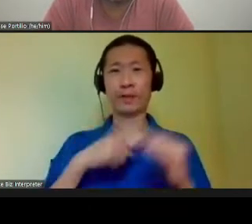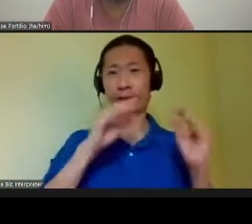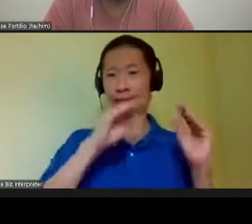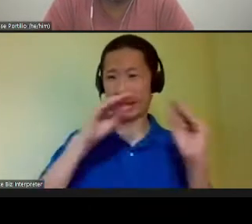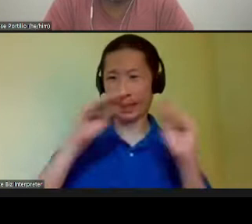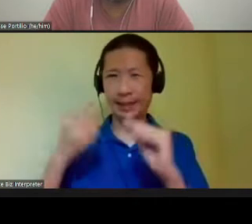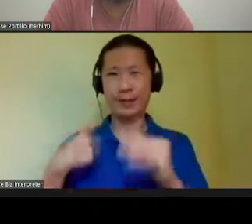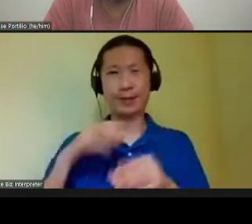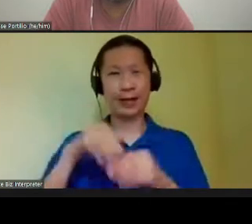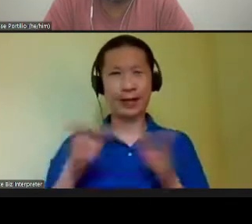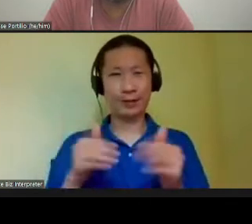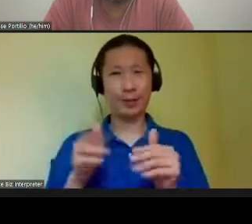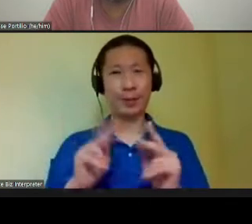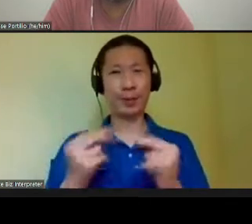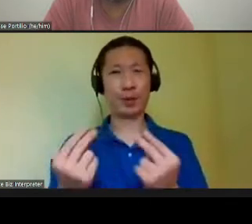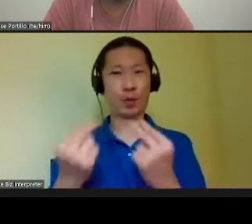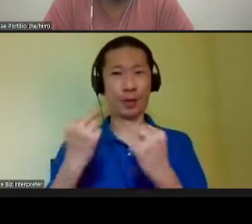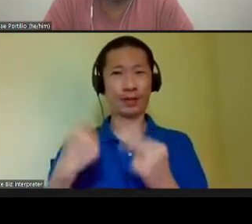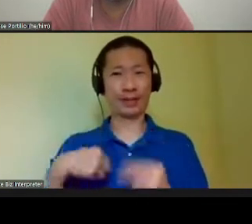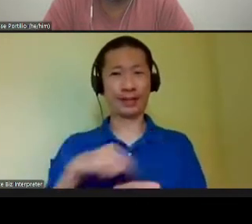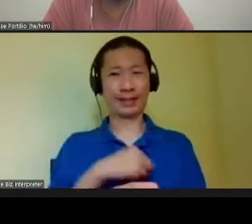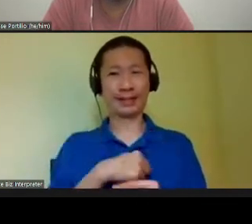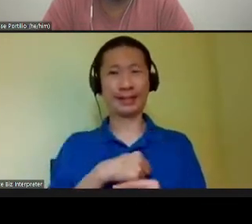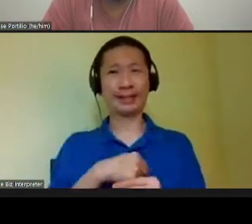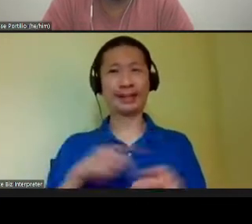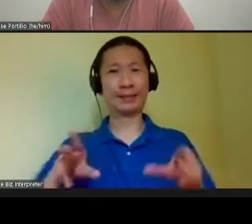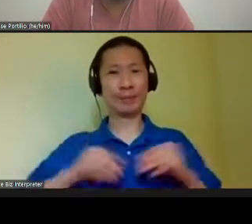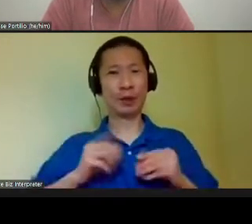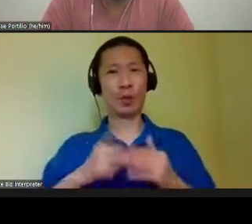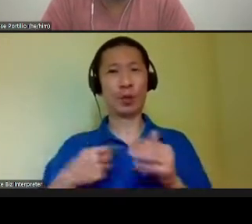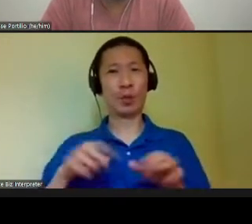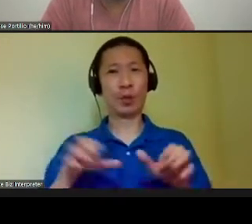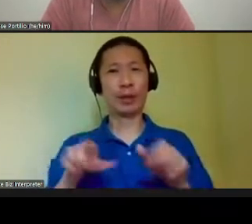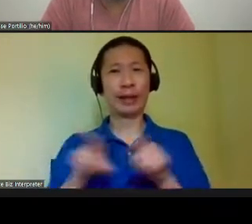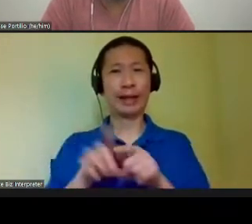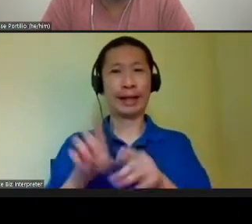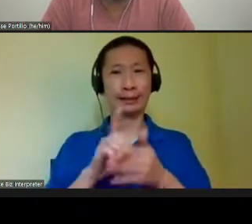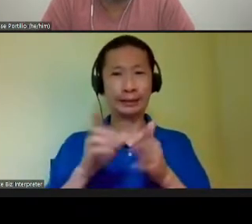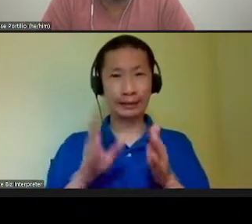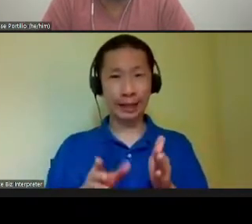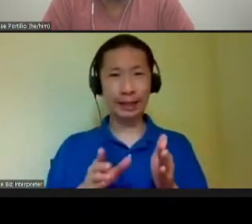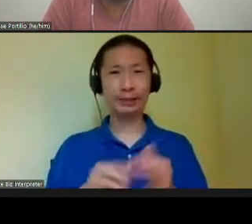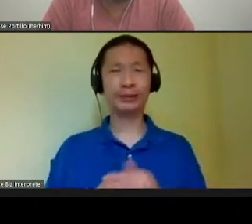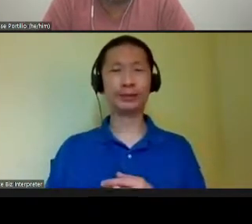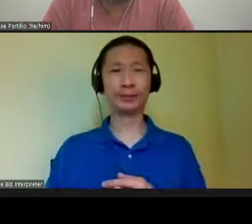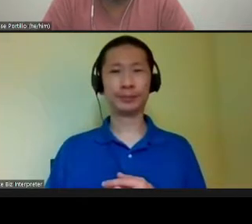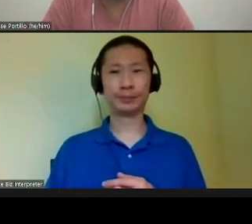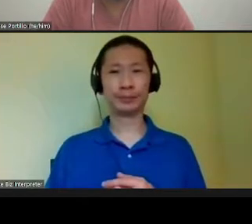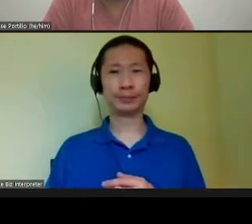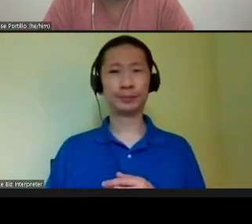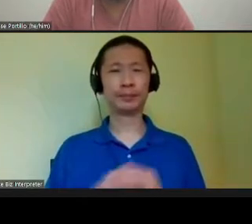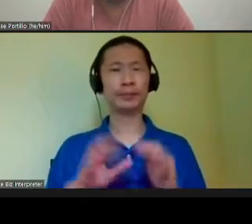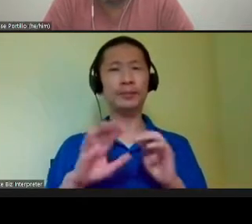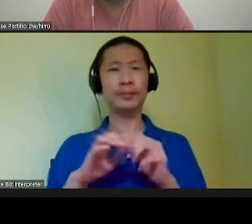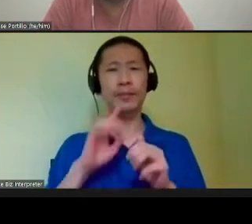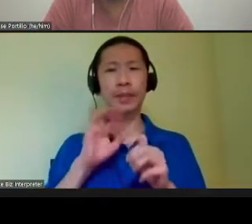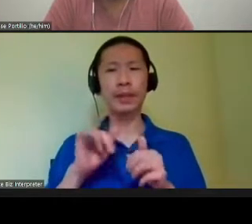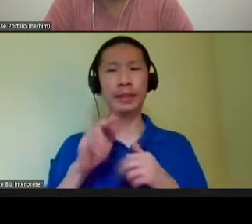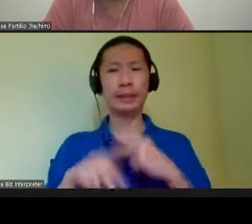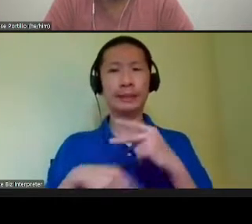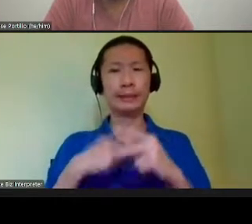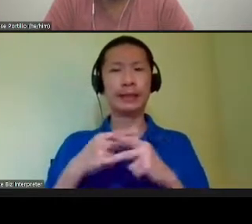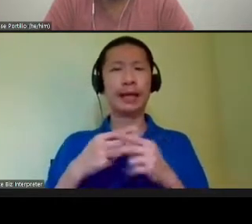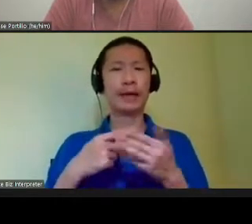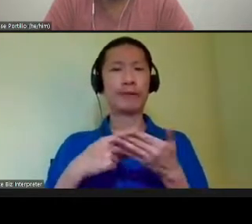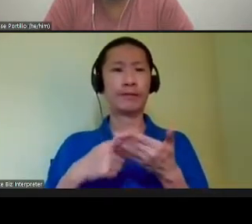in a room, people are looking at us, they're taking in what we're doing as designers. So how are these kinds of conversations